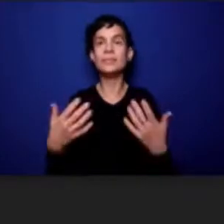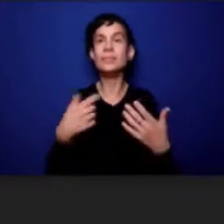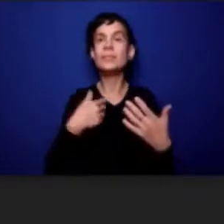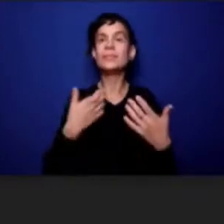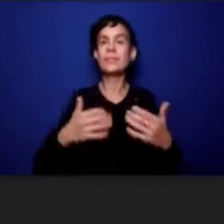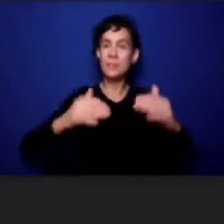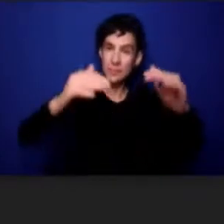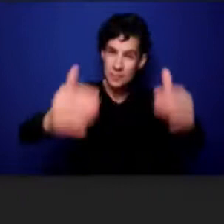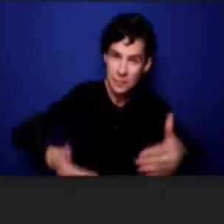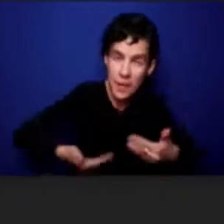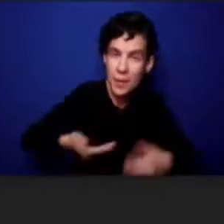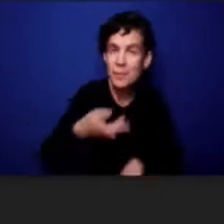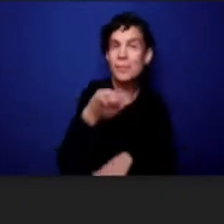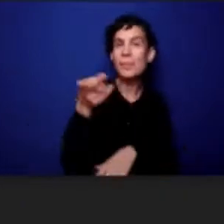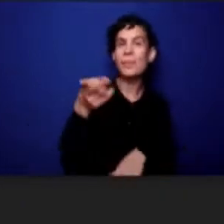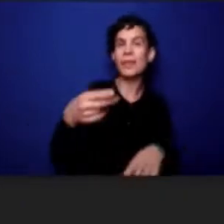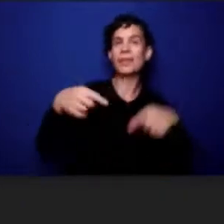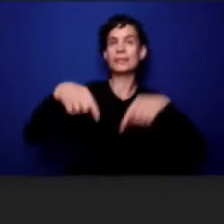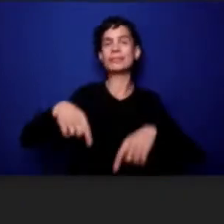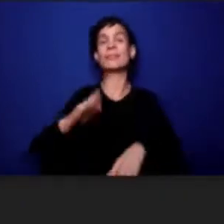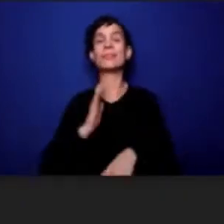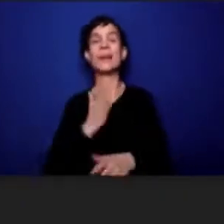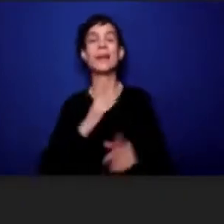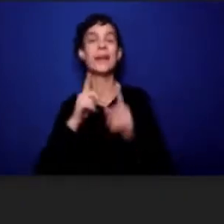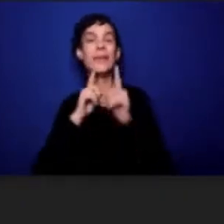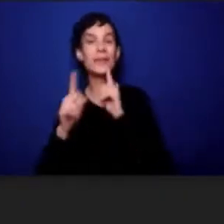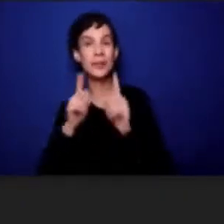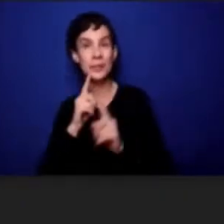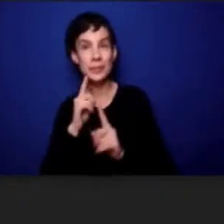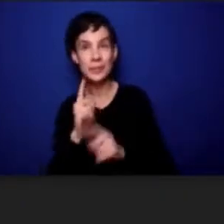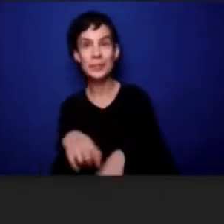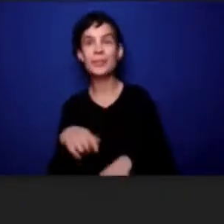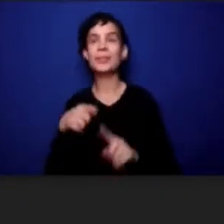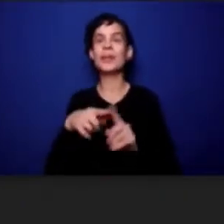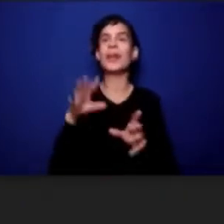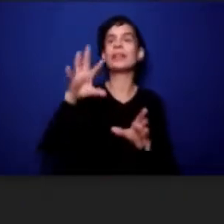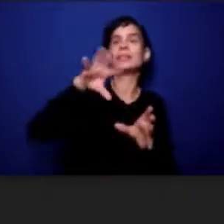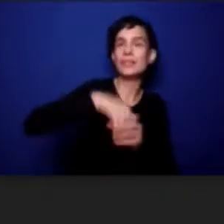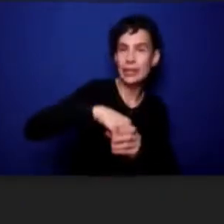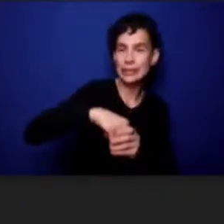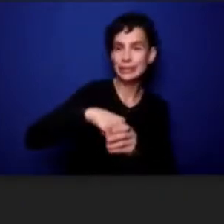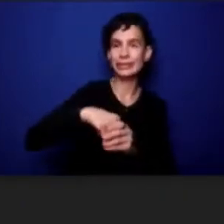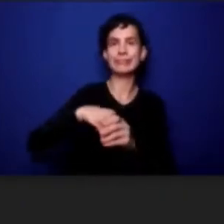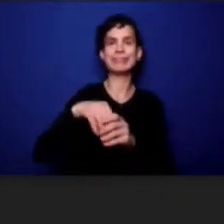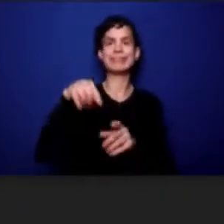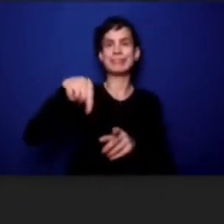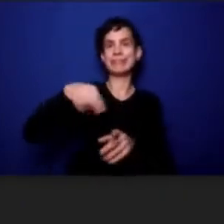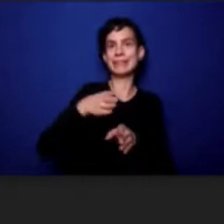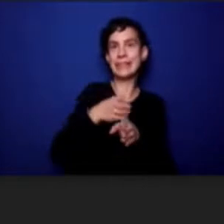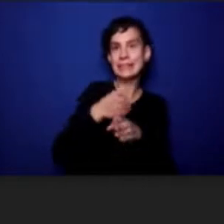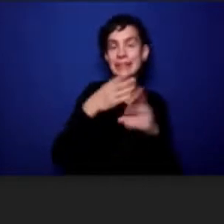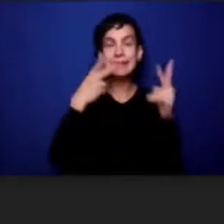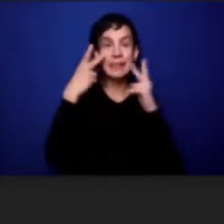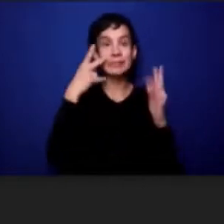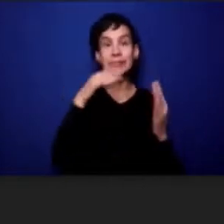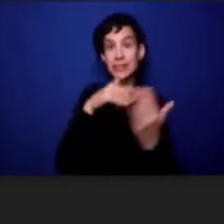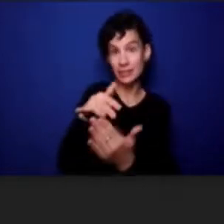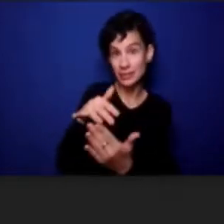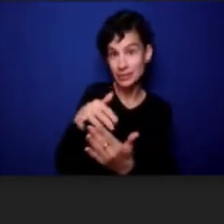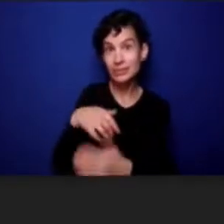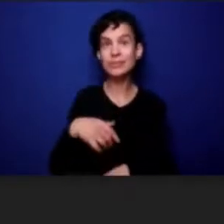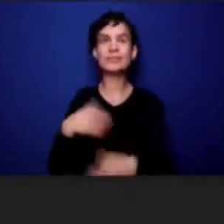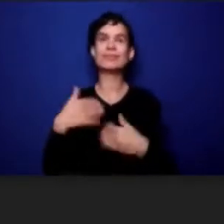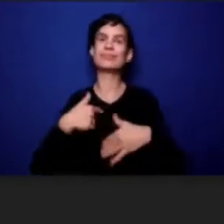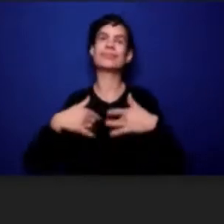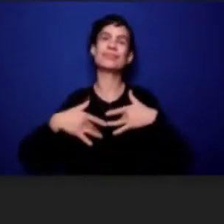Okay, so I just want to welcome you both to our interview here of interventions in the field of visual studies.